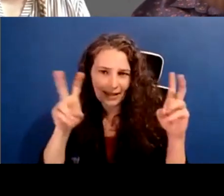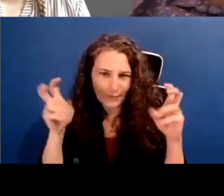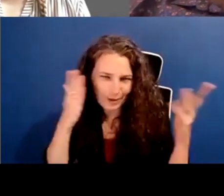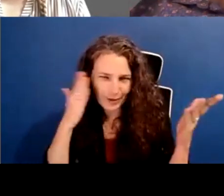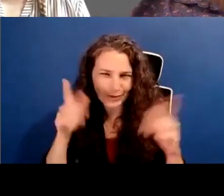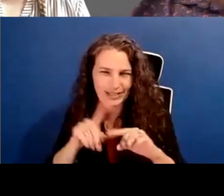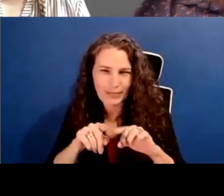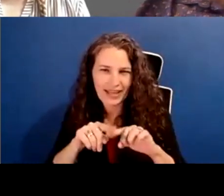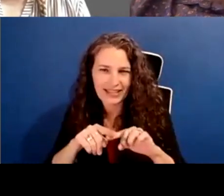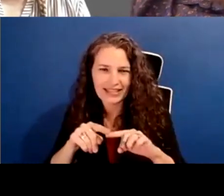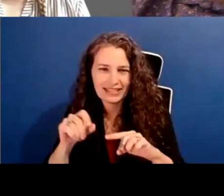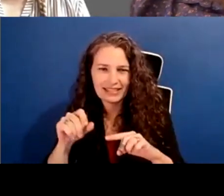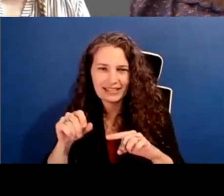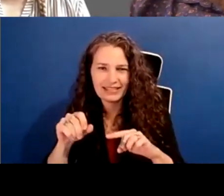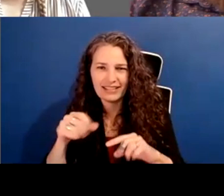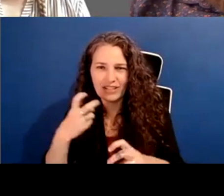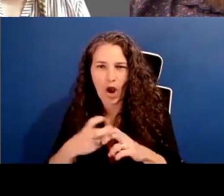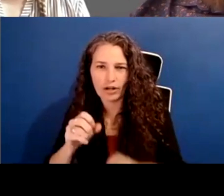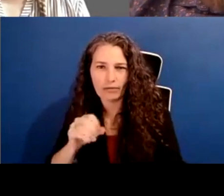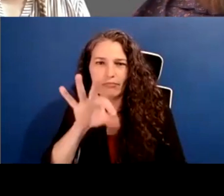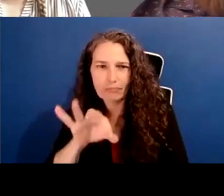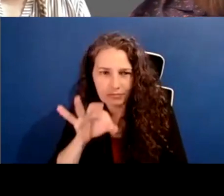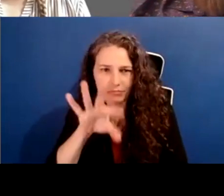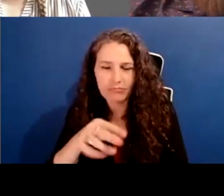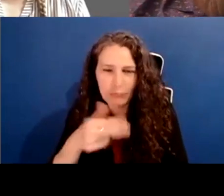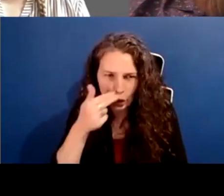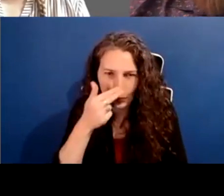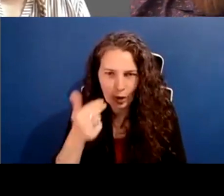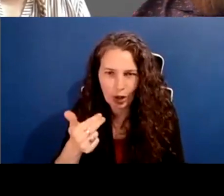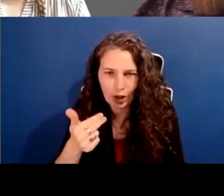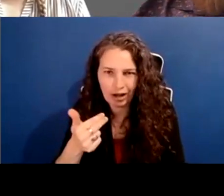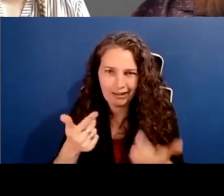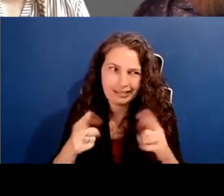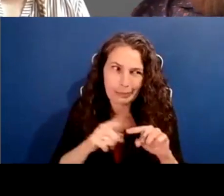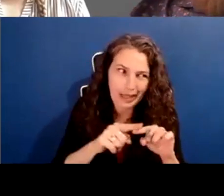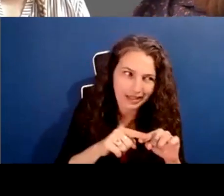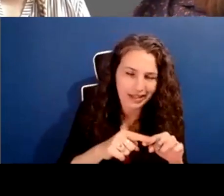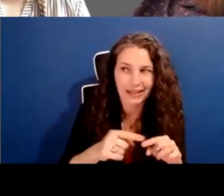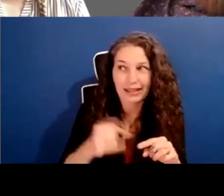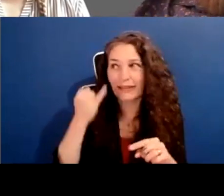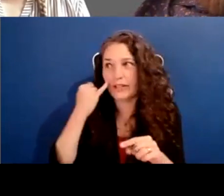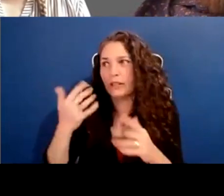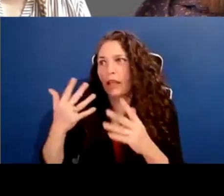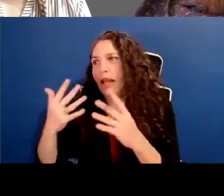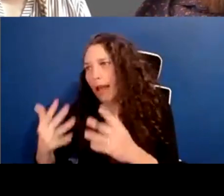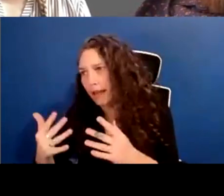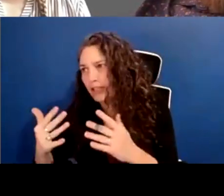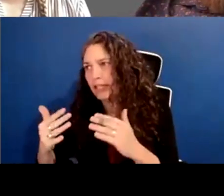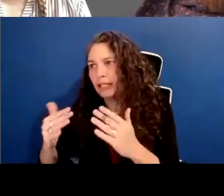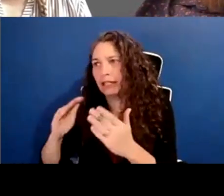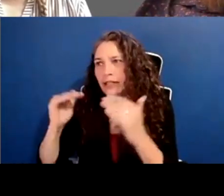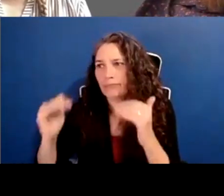like heavy academic stuff. But